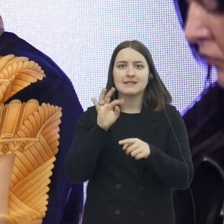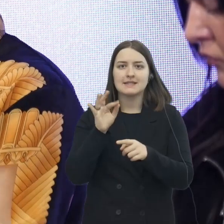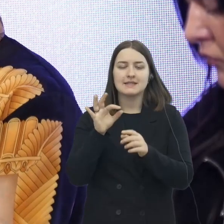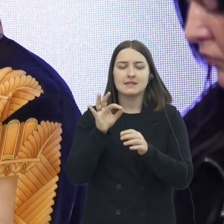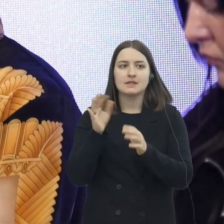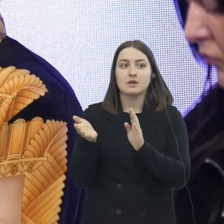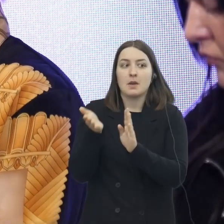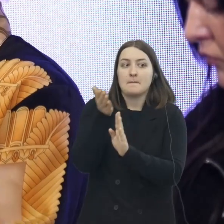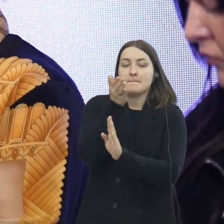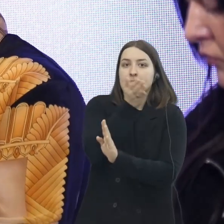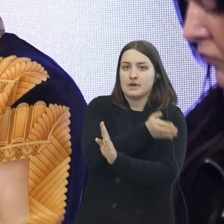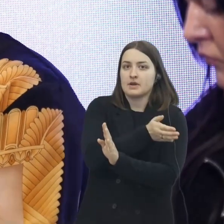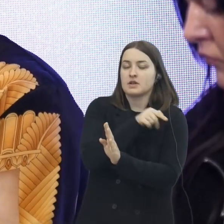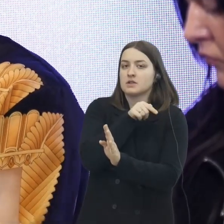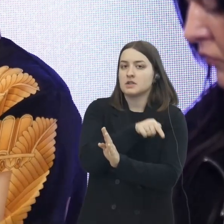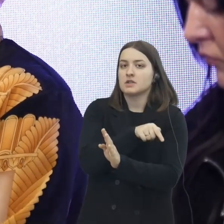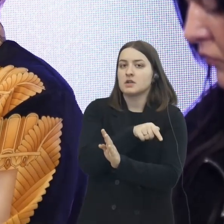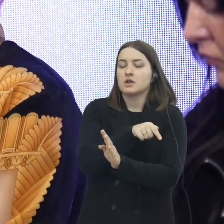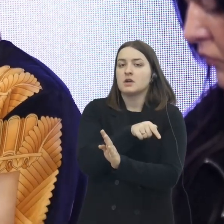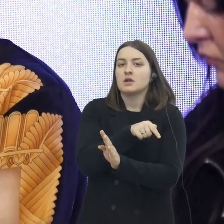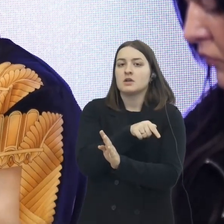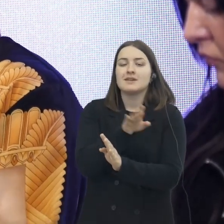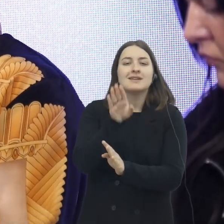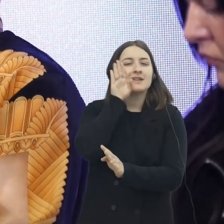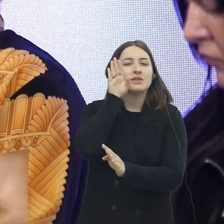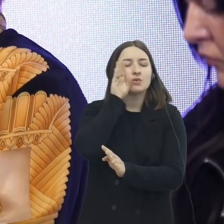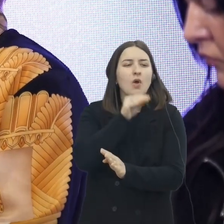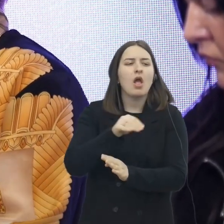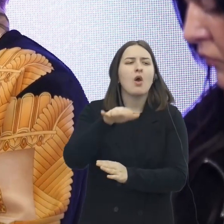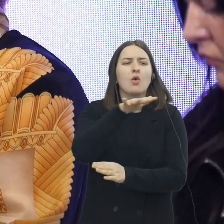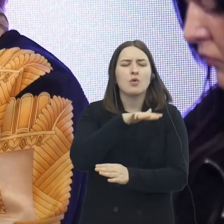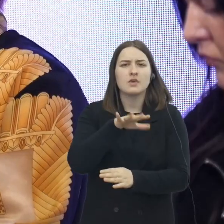it's transgender people or Muslim people. So it's always like